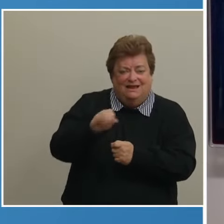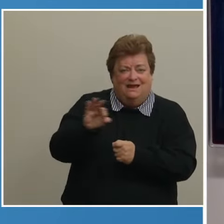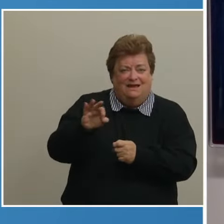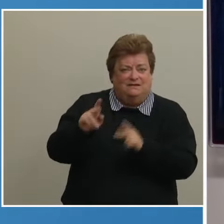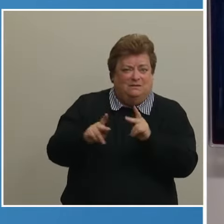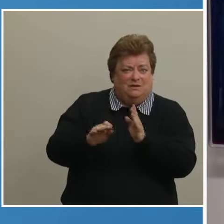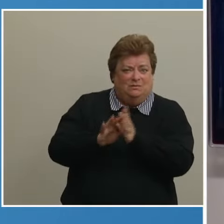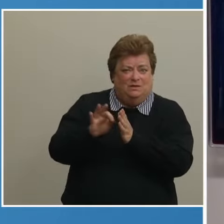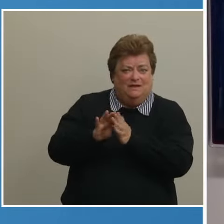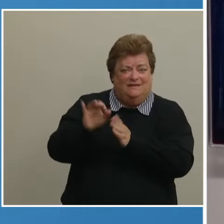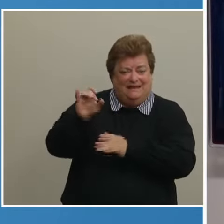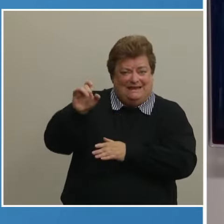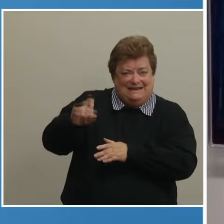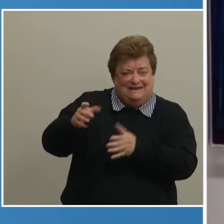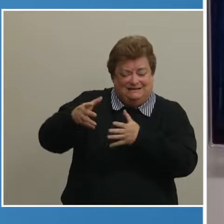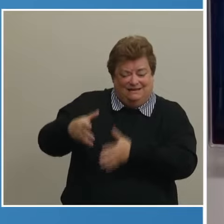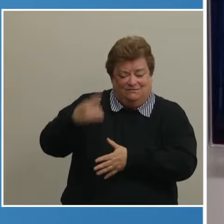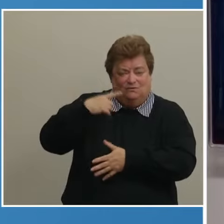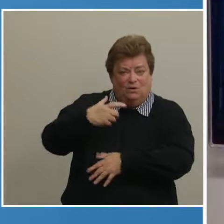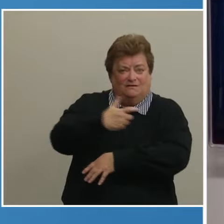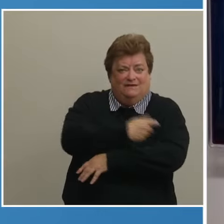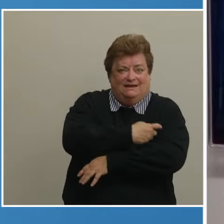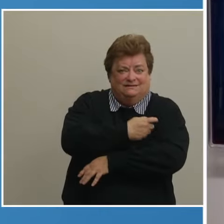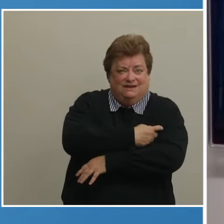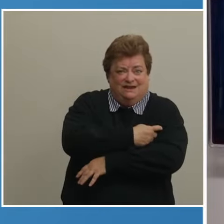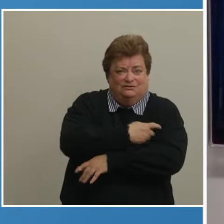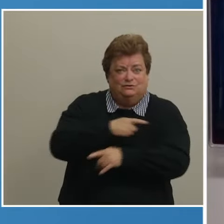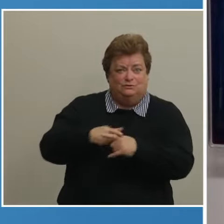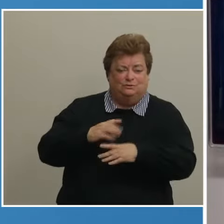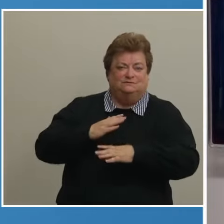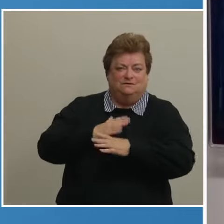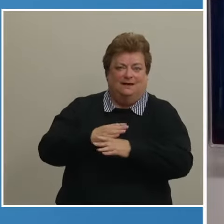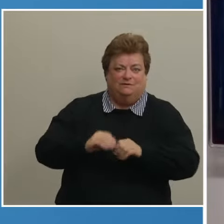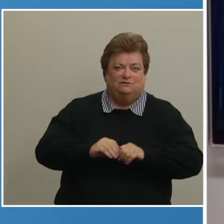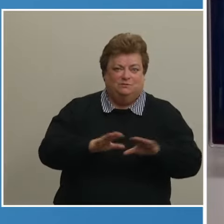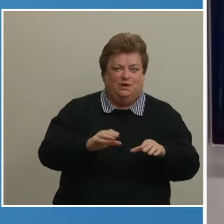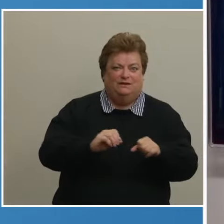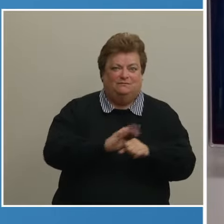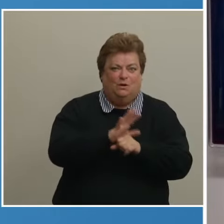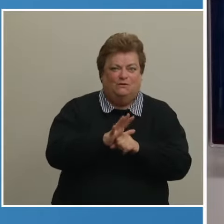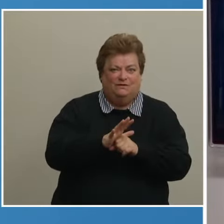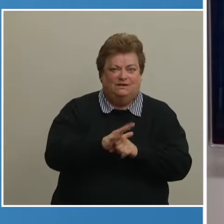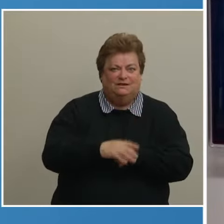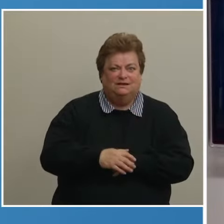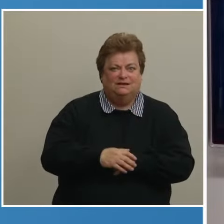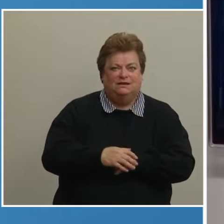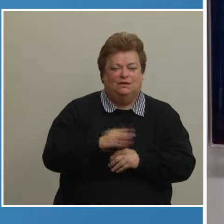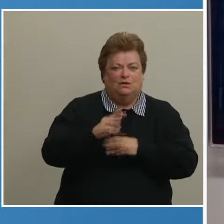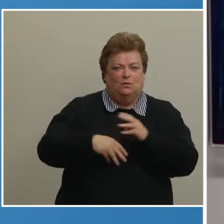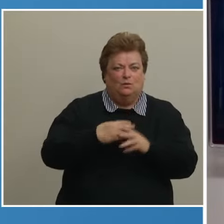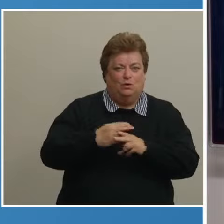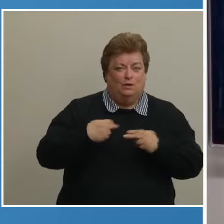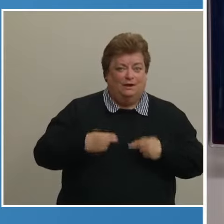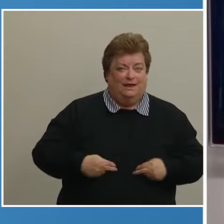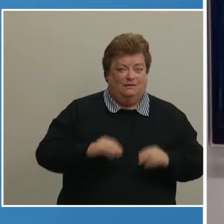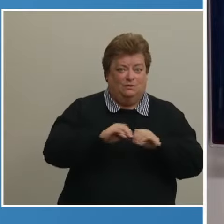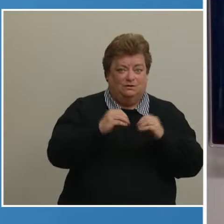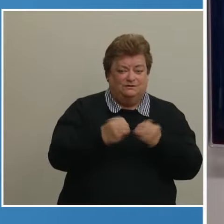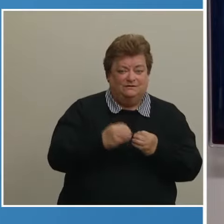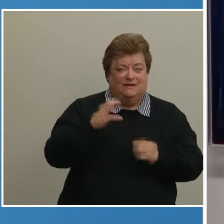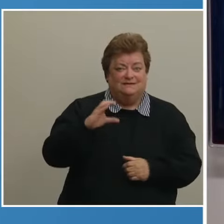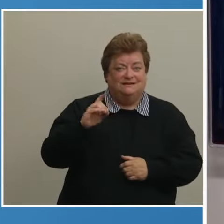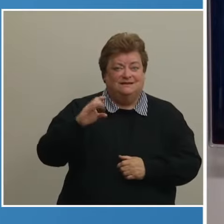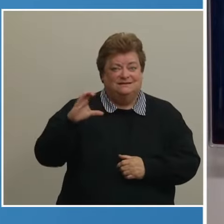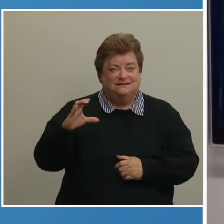to be vaccinated to stop the spread of COVID-19 in the community. The World Health Organization, the CDC, and the number